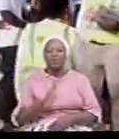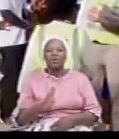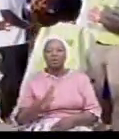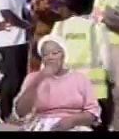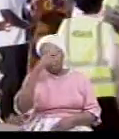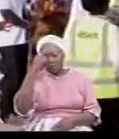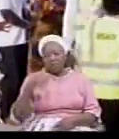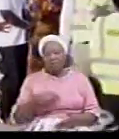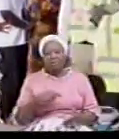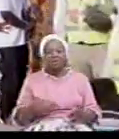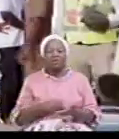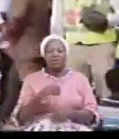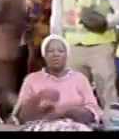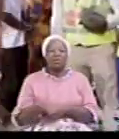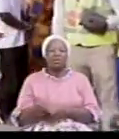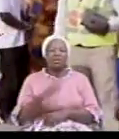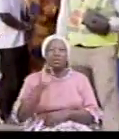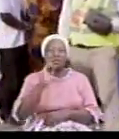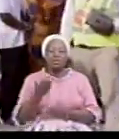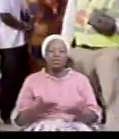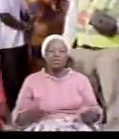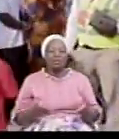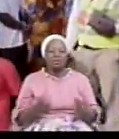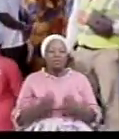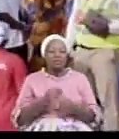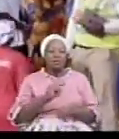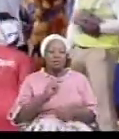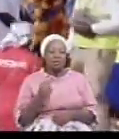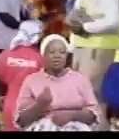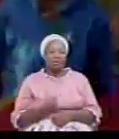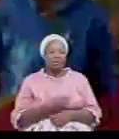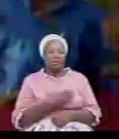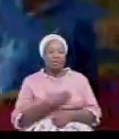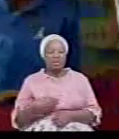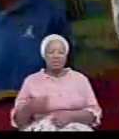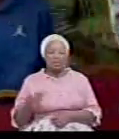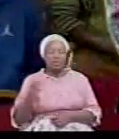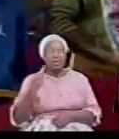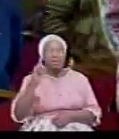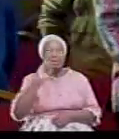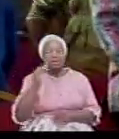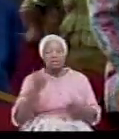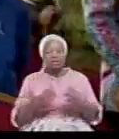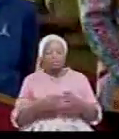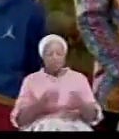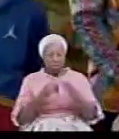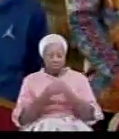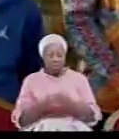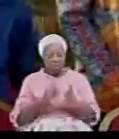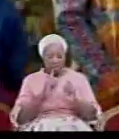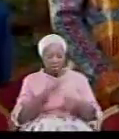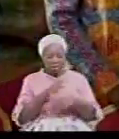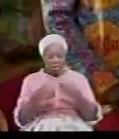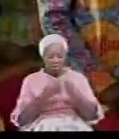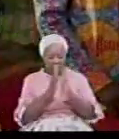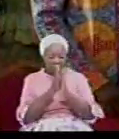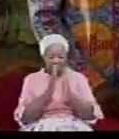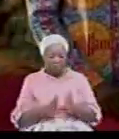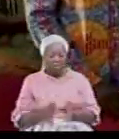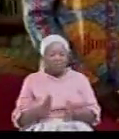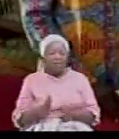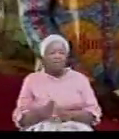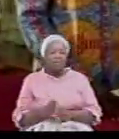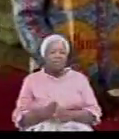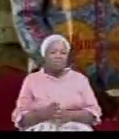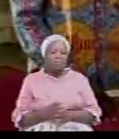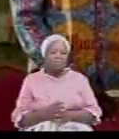worship. He deserves our praise. He deserves our praise.